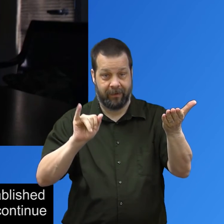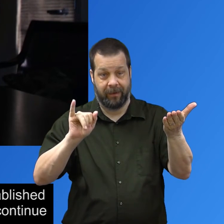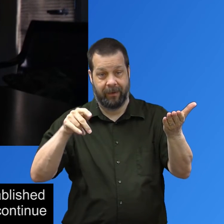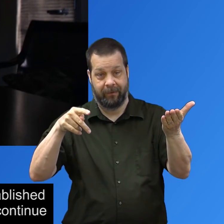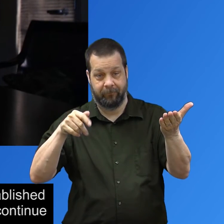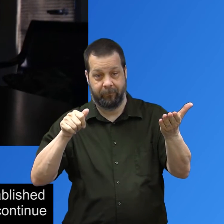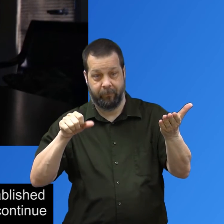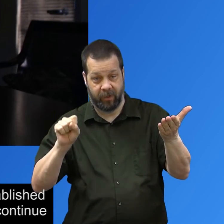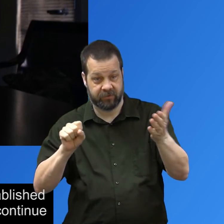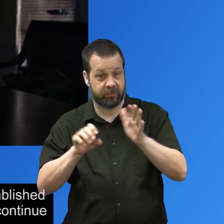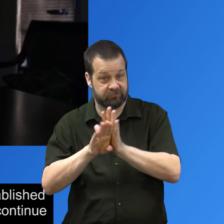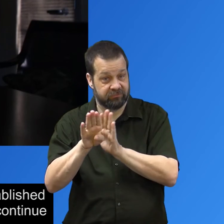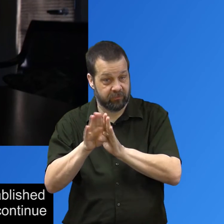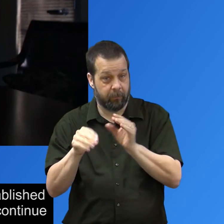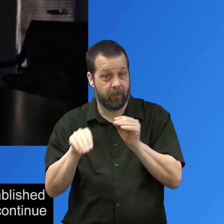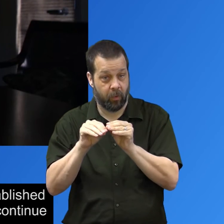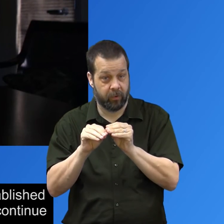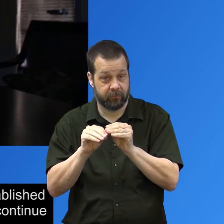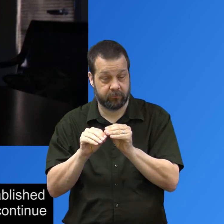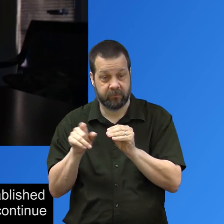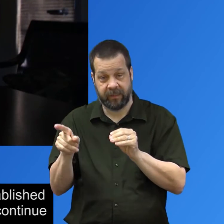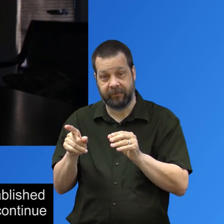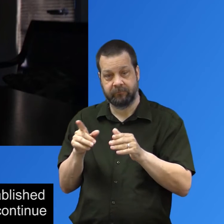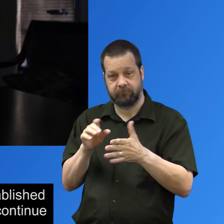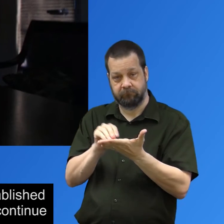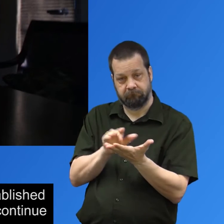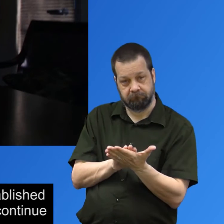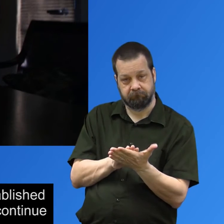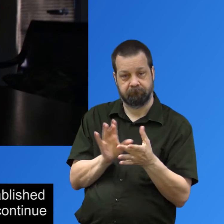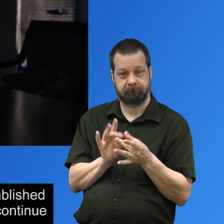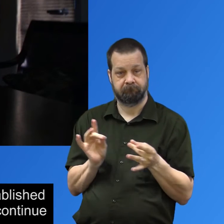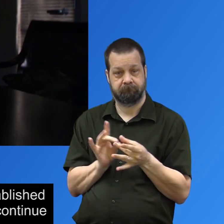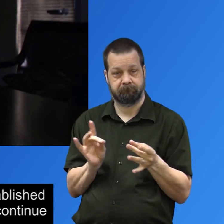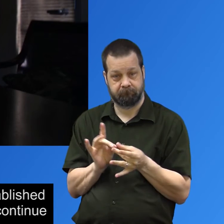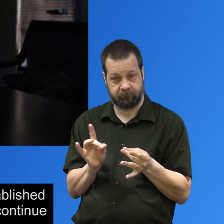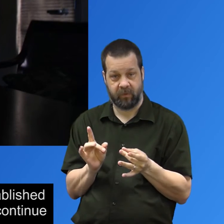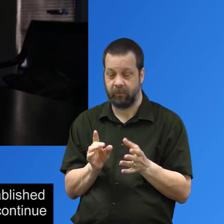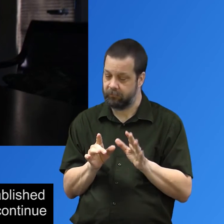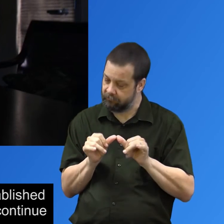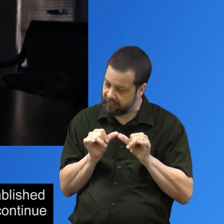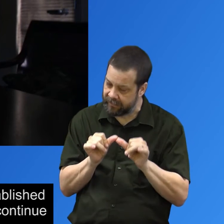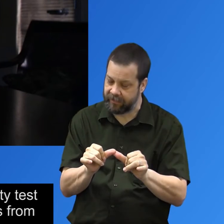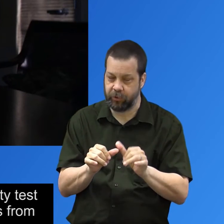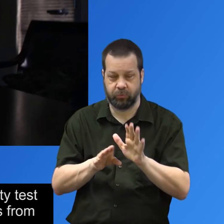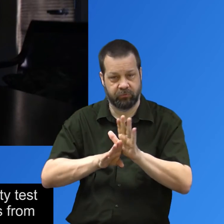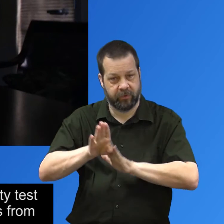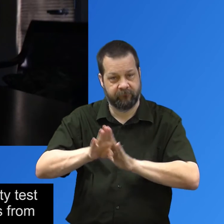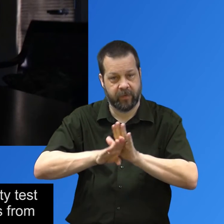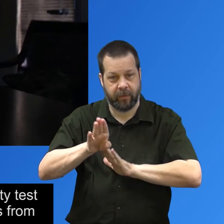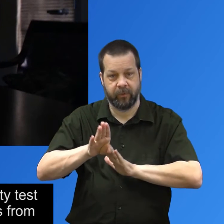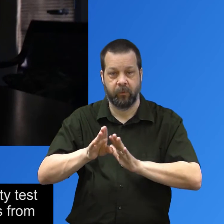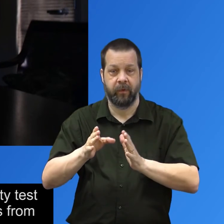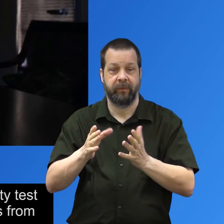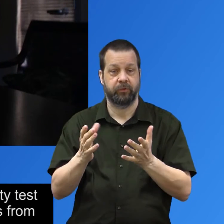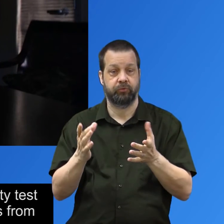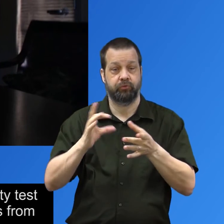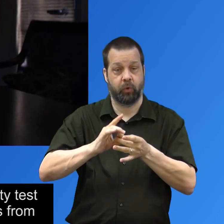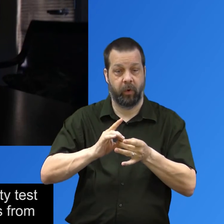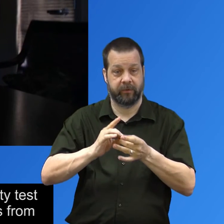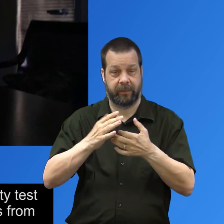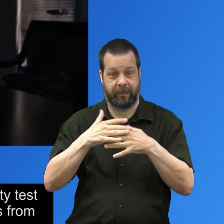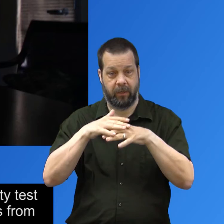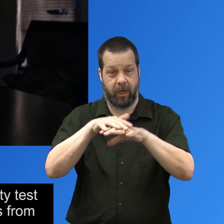Ipaws for continued development. DefLink has established a memorandum of understanding that allows them to continue development in conjunction with a